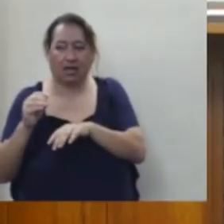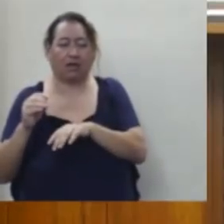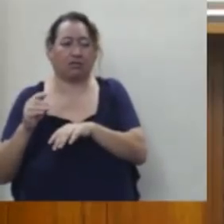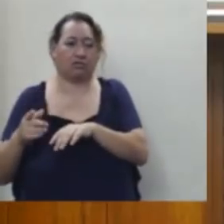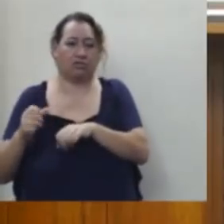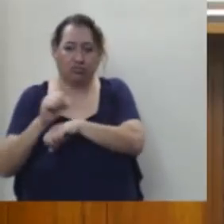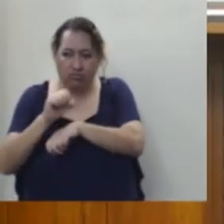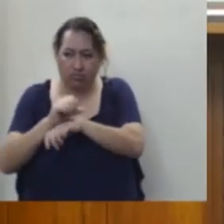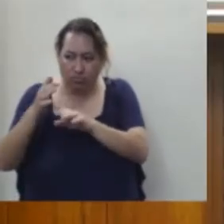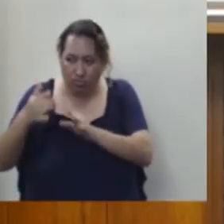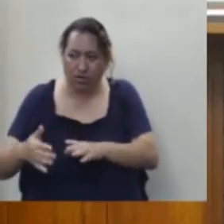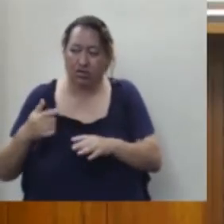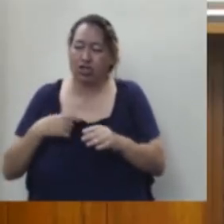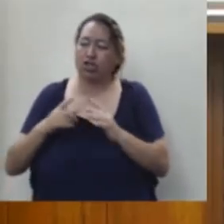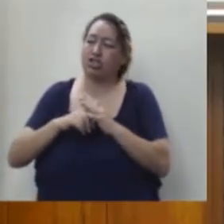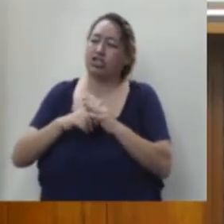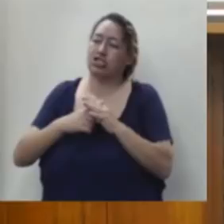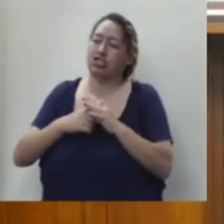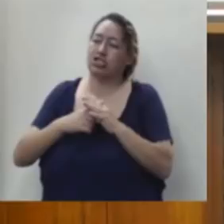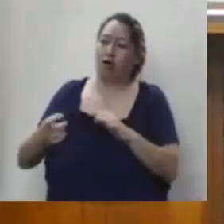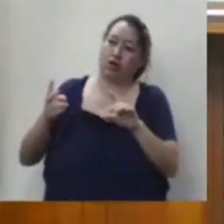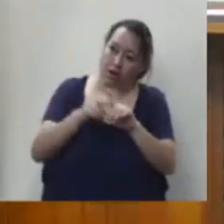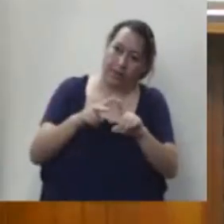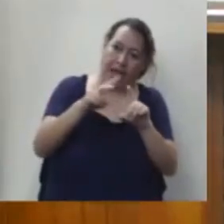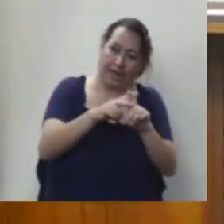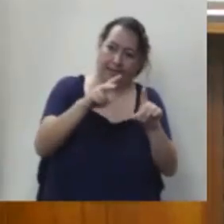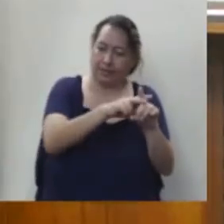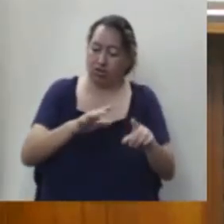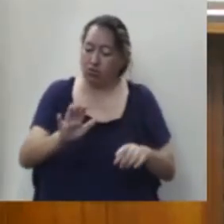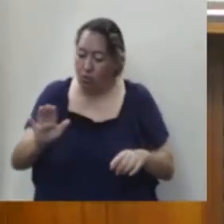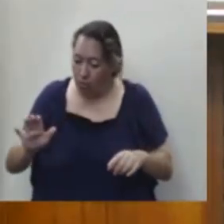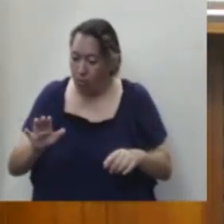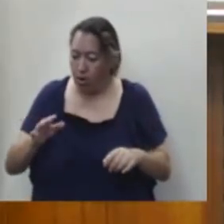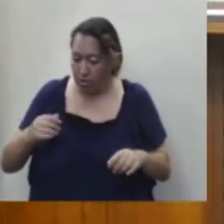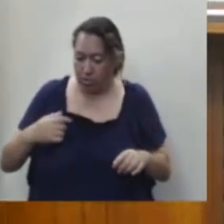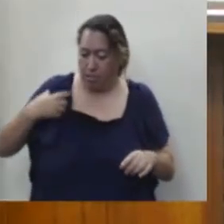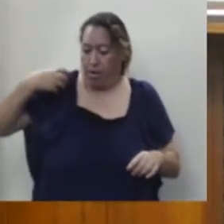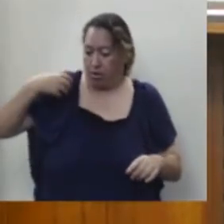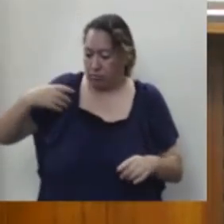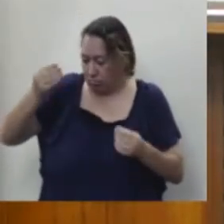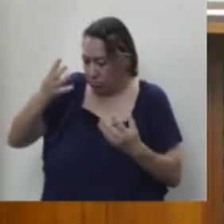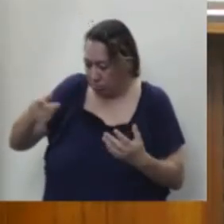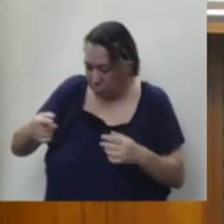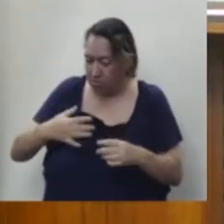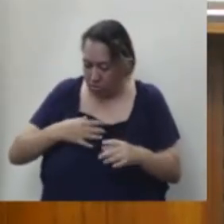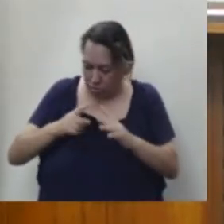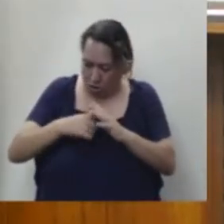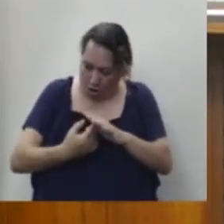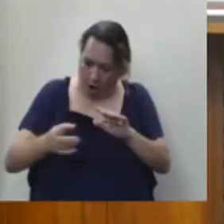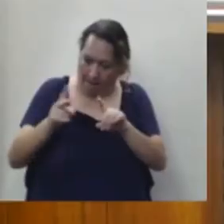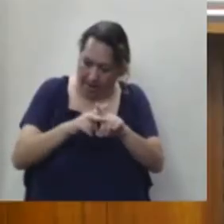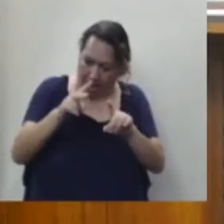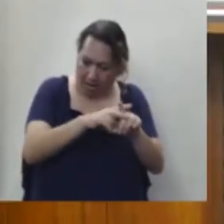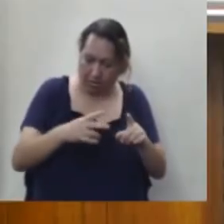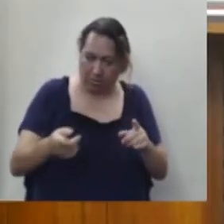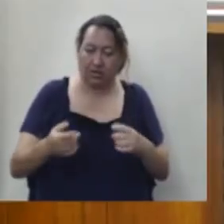start applying, to have their employees start applying for the unemployment program. The economic recovery checks have been